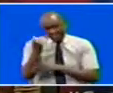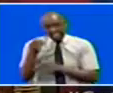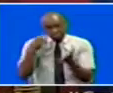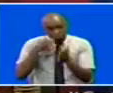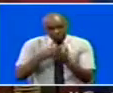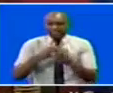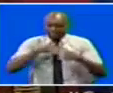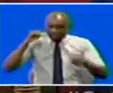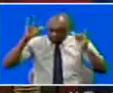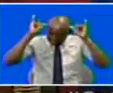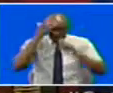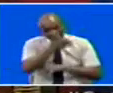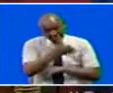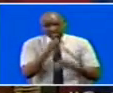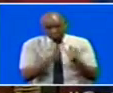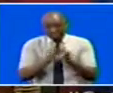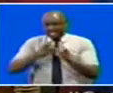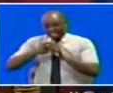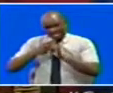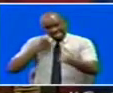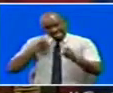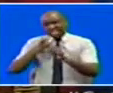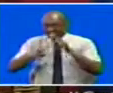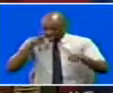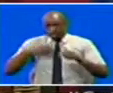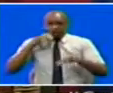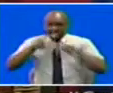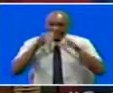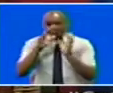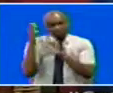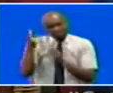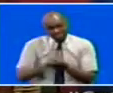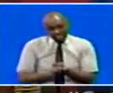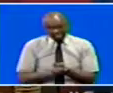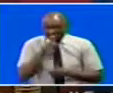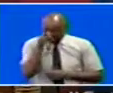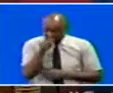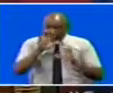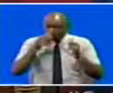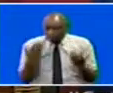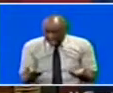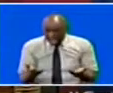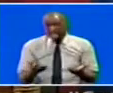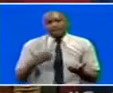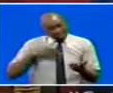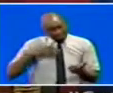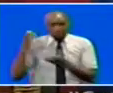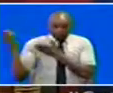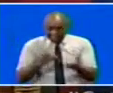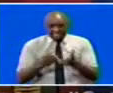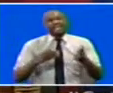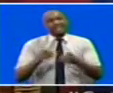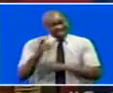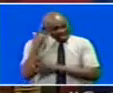including cattle rustling and poaching, are sustained by an inflow of illegal small arms and